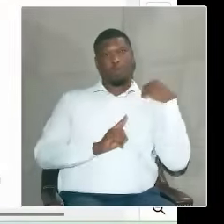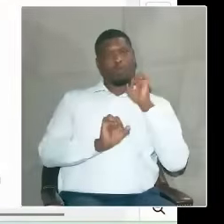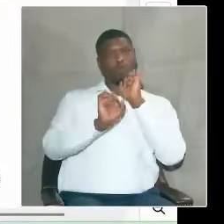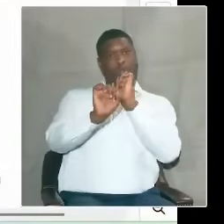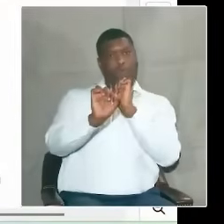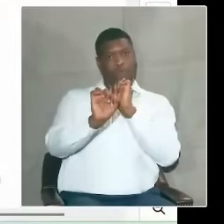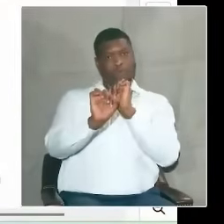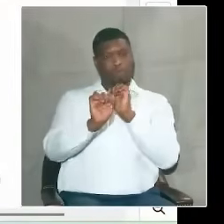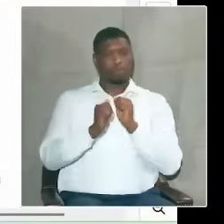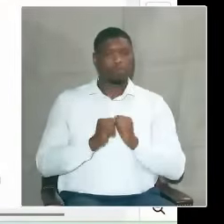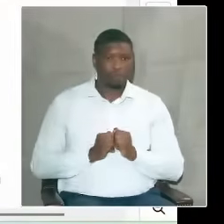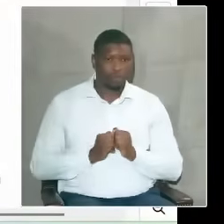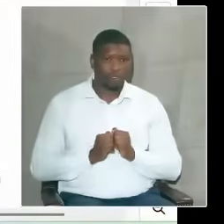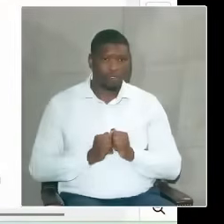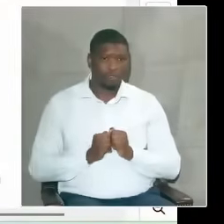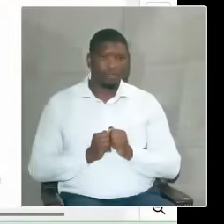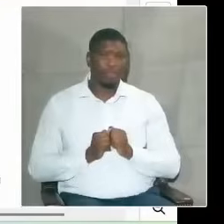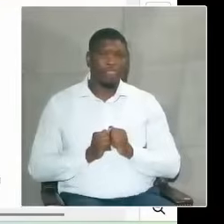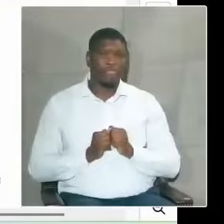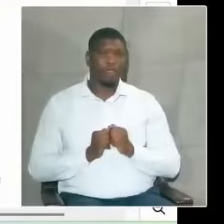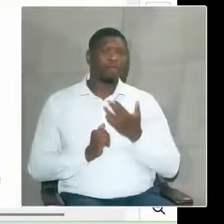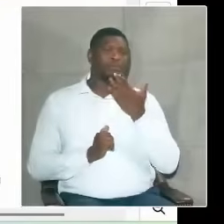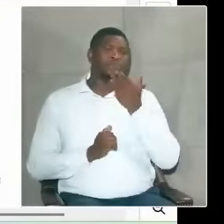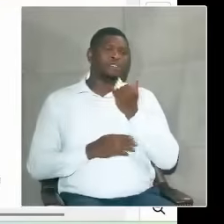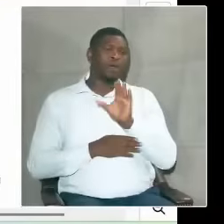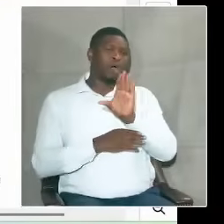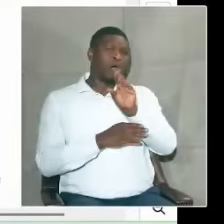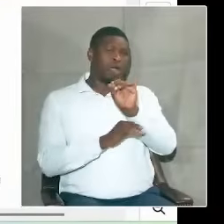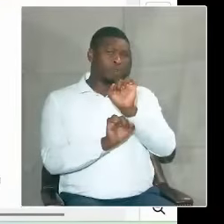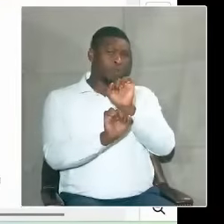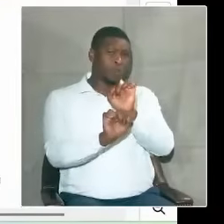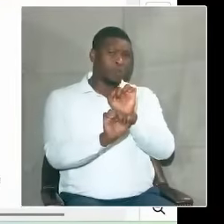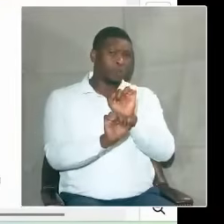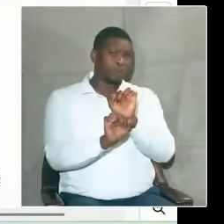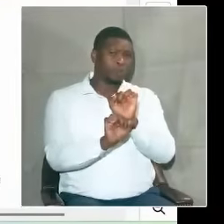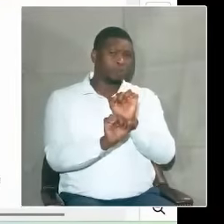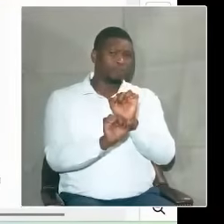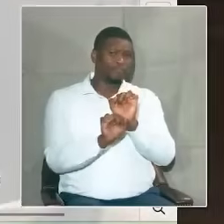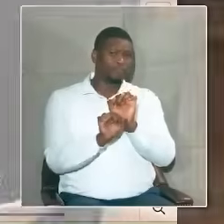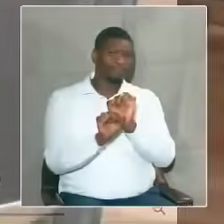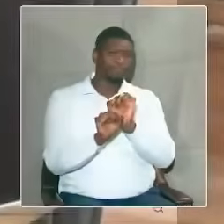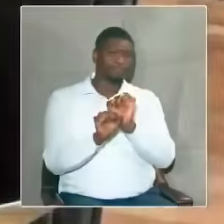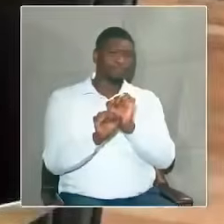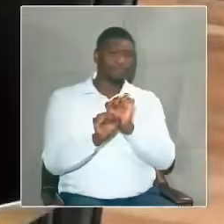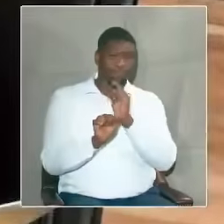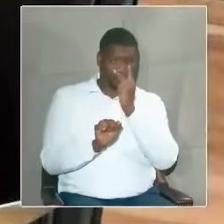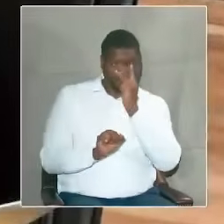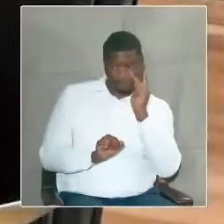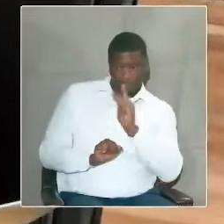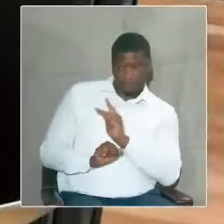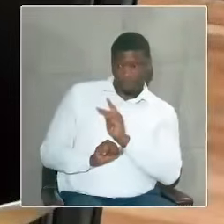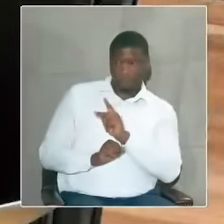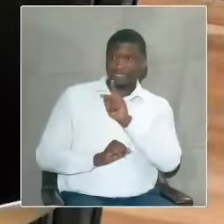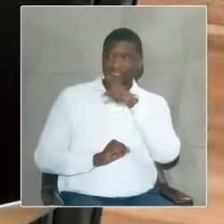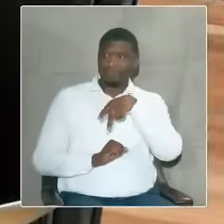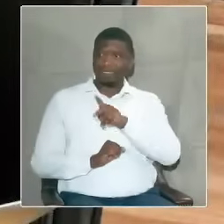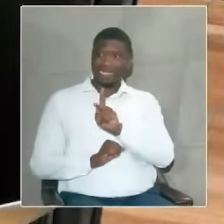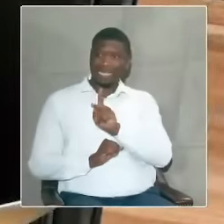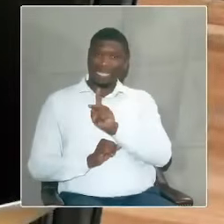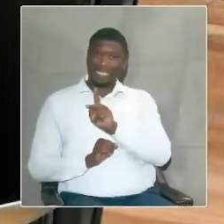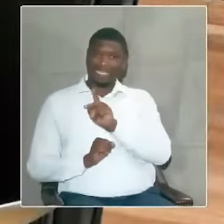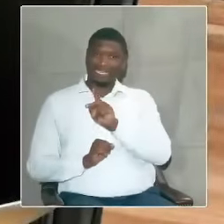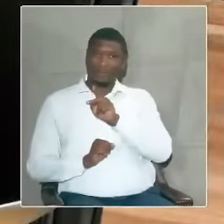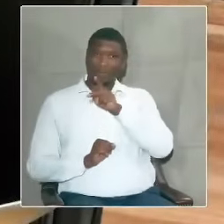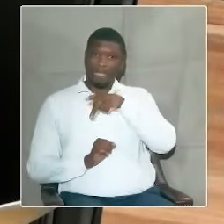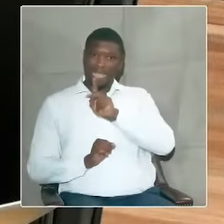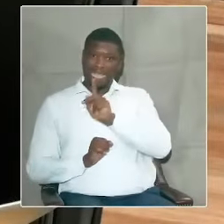regard. If I can perhaps ask you there, throughout it is the PKTT and now it is